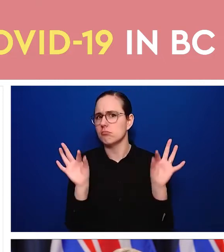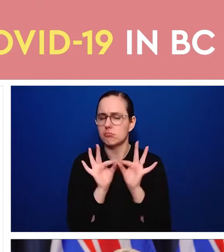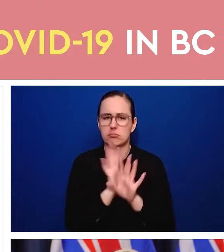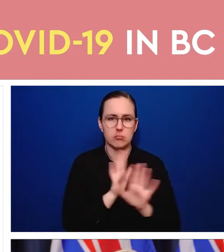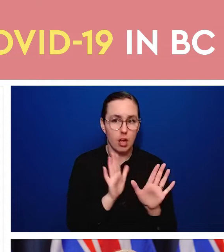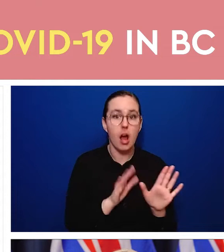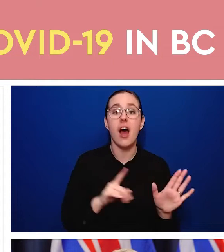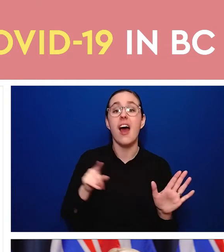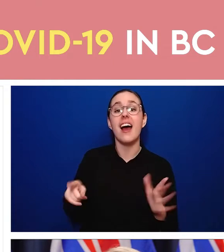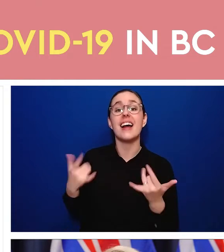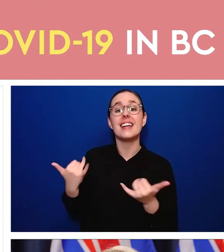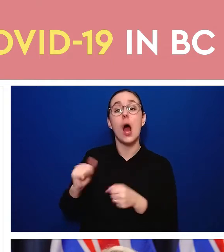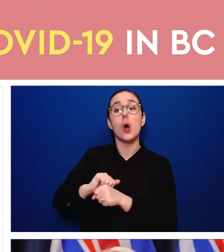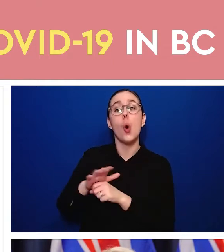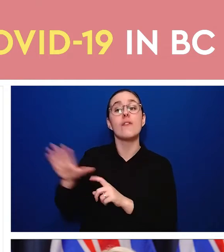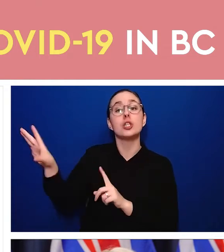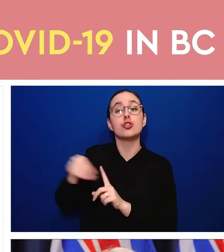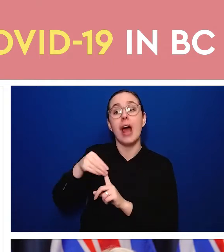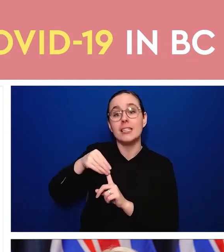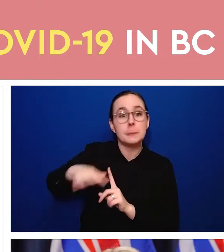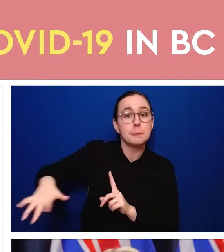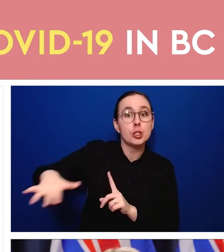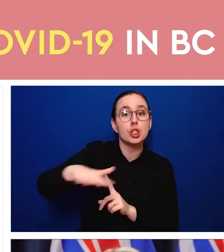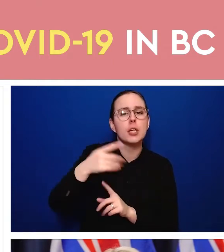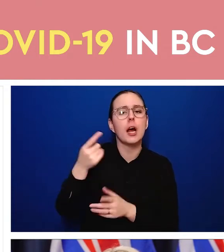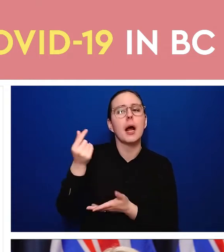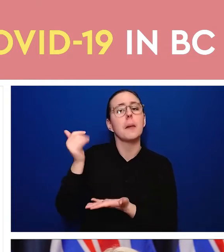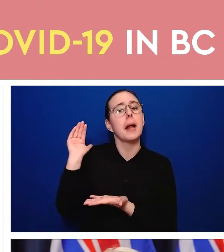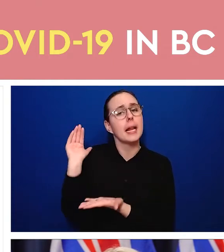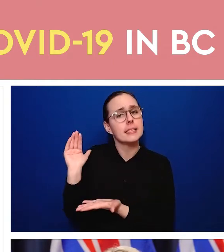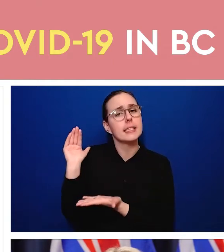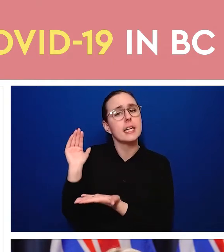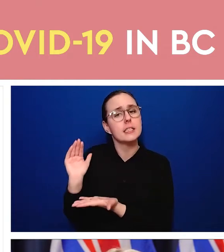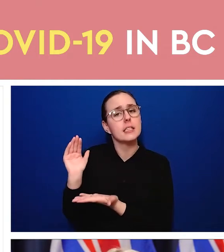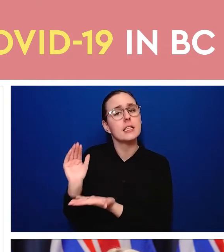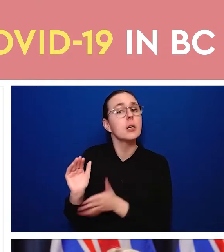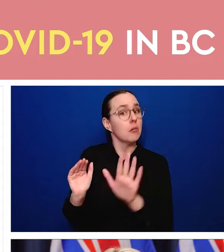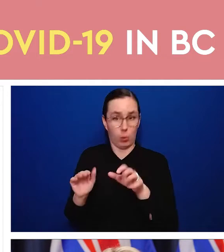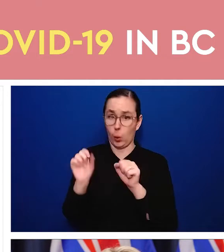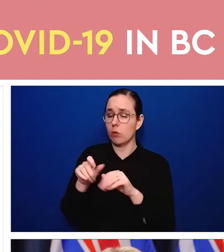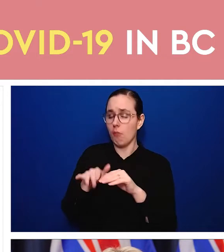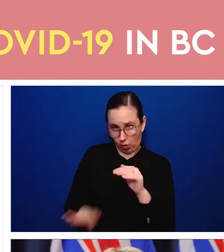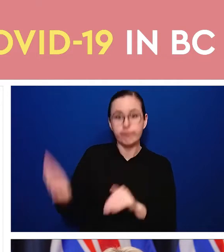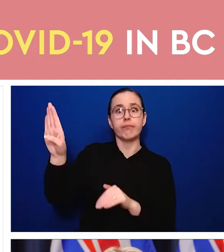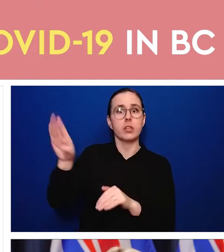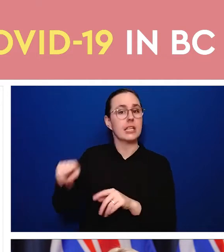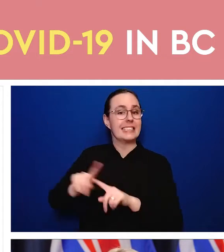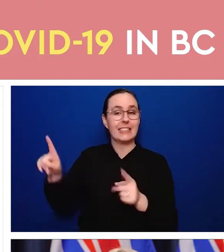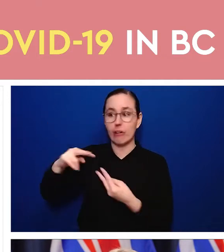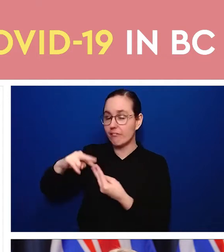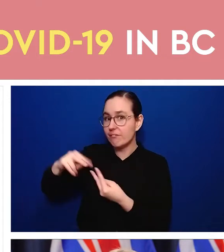ready and prepared for what the virus may bring next. And there are many different scenarios that we are working through to make sure